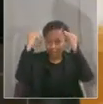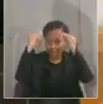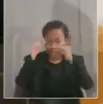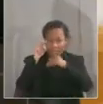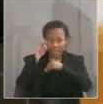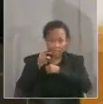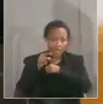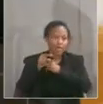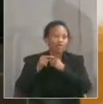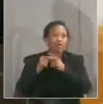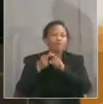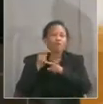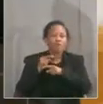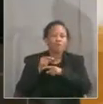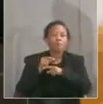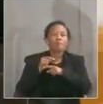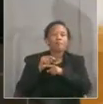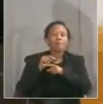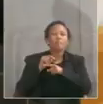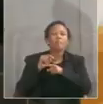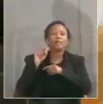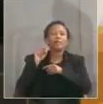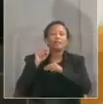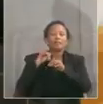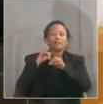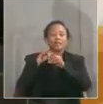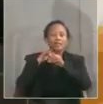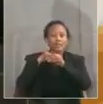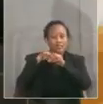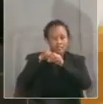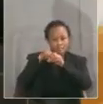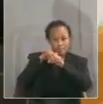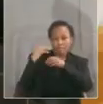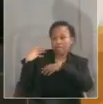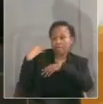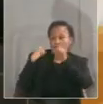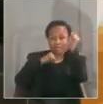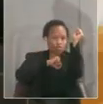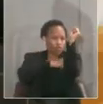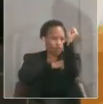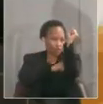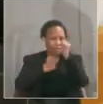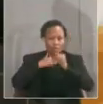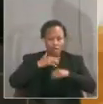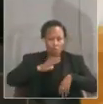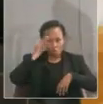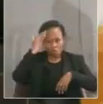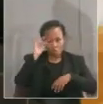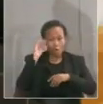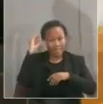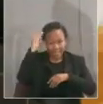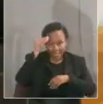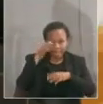the Interministerial Committee, did he give any directions to the PKTT,